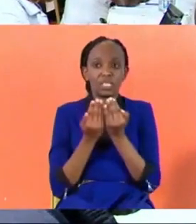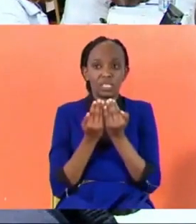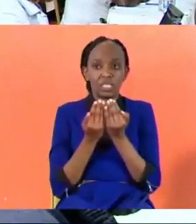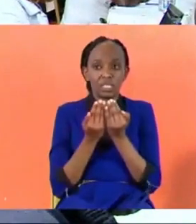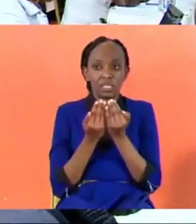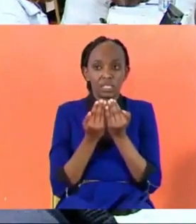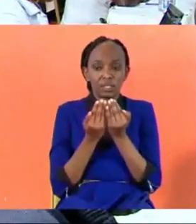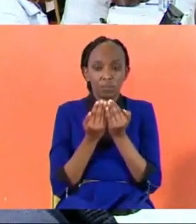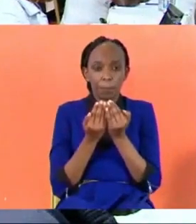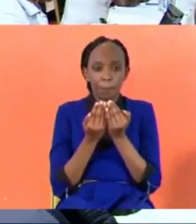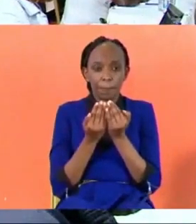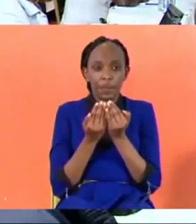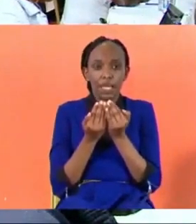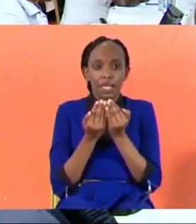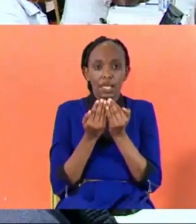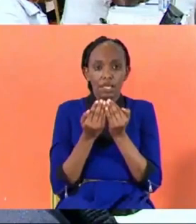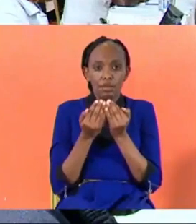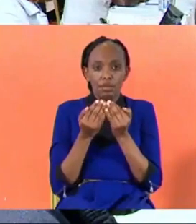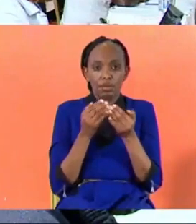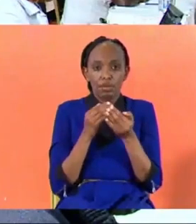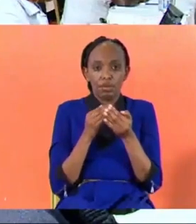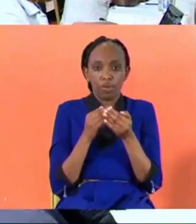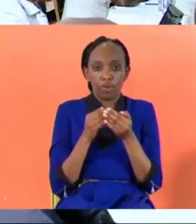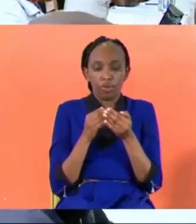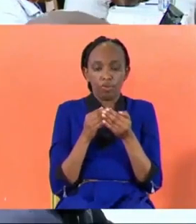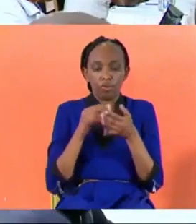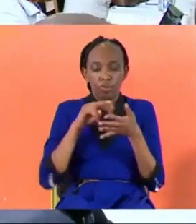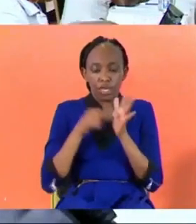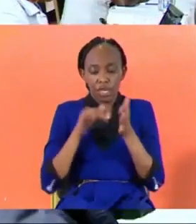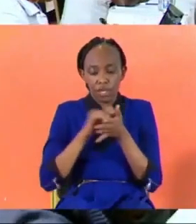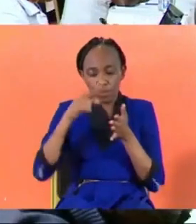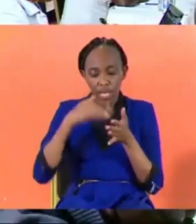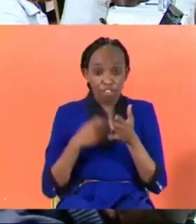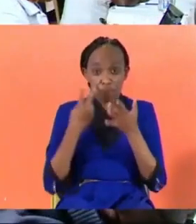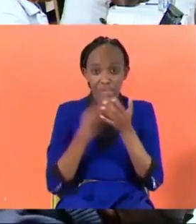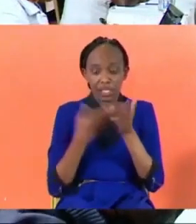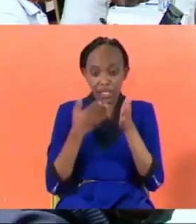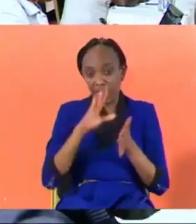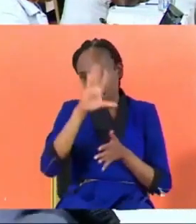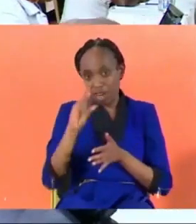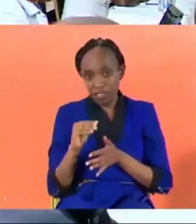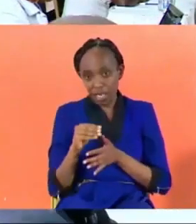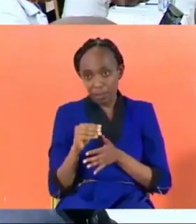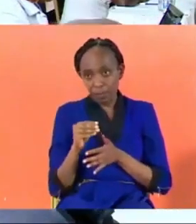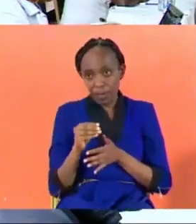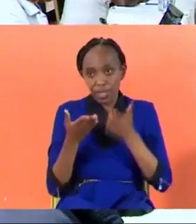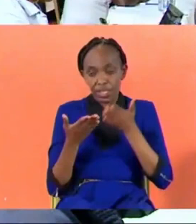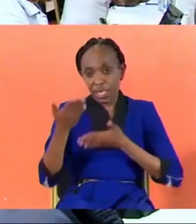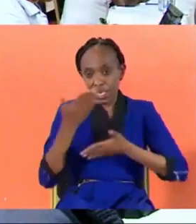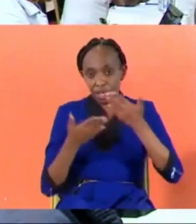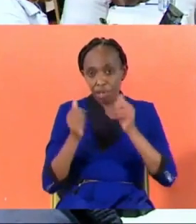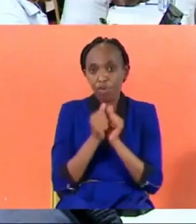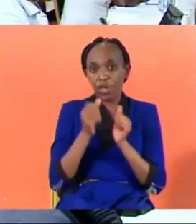it that we have the partnerships here on the continent. Obviously, this engagement with Afrodad is a great opportunity